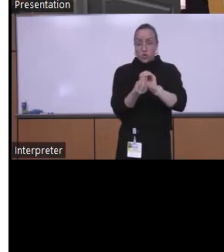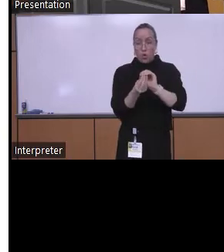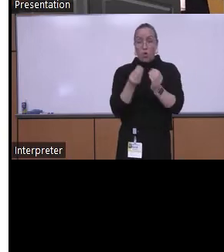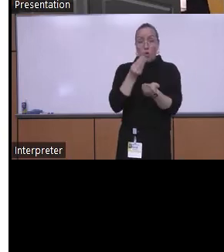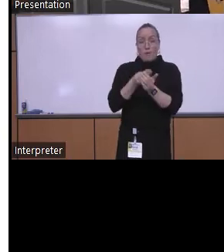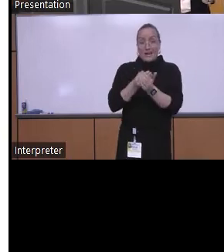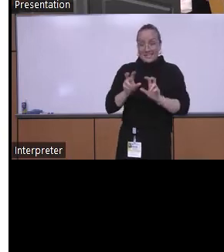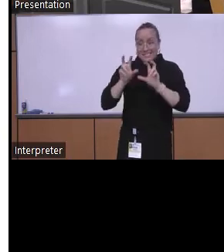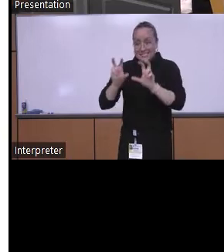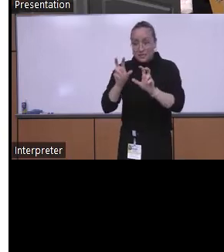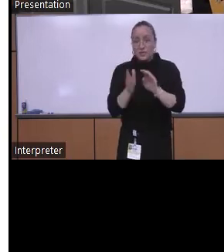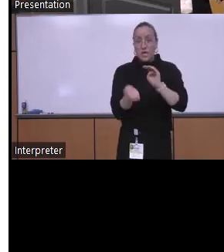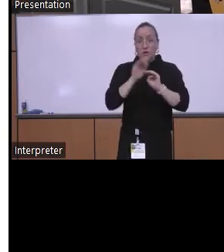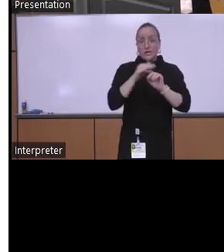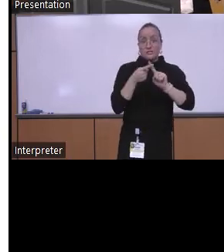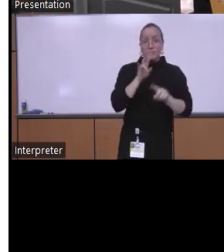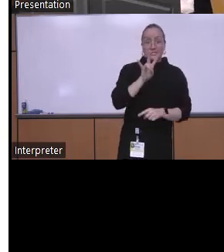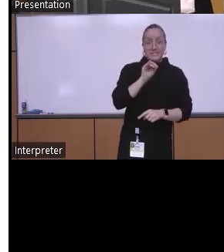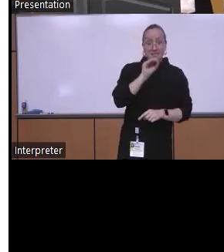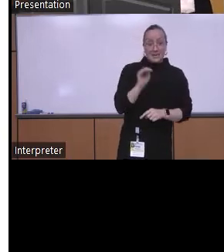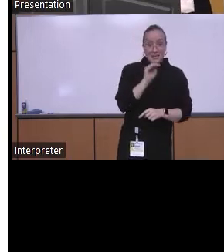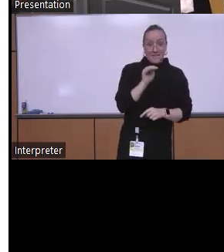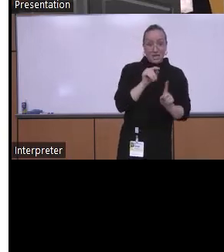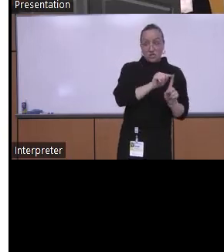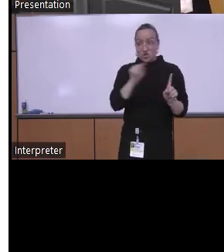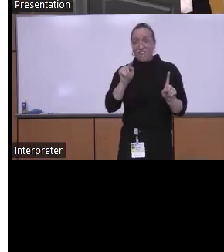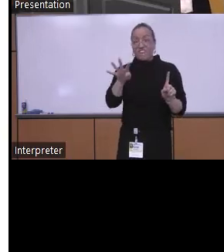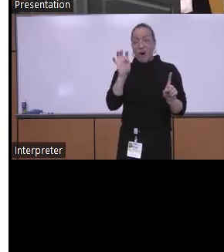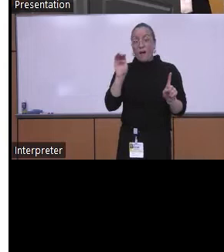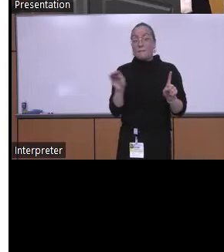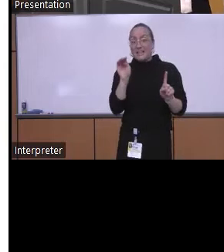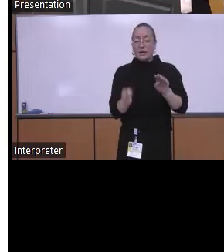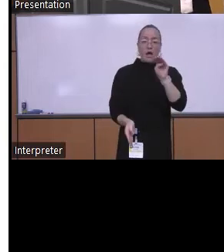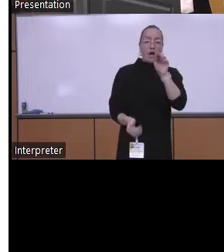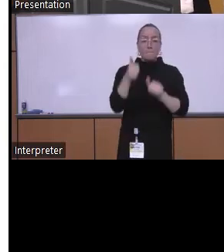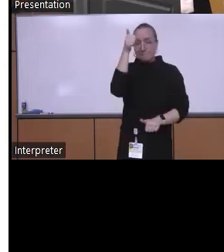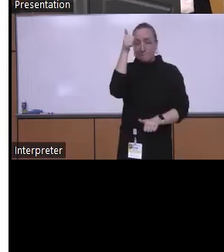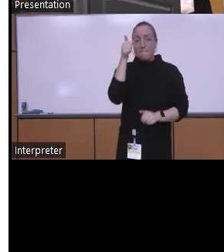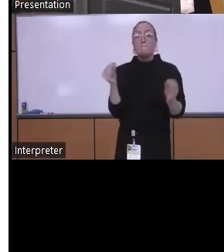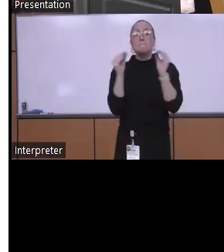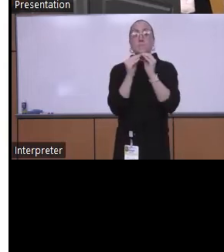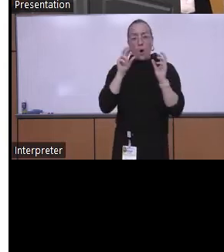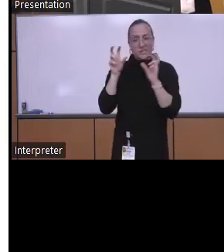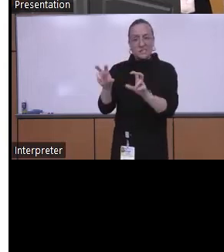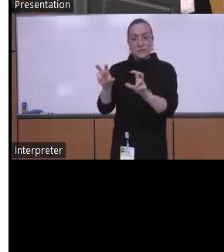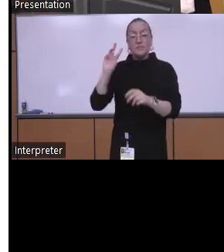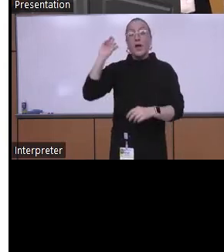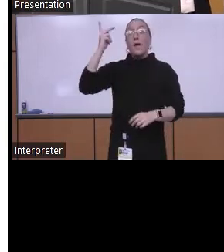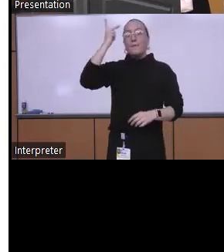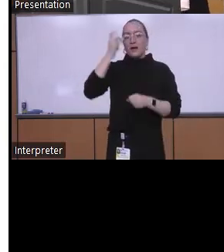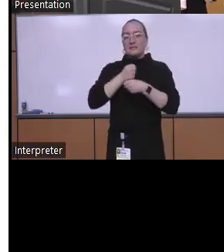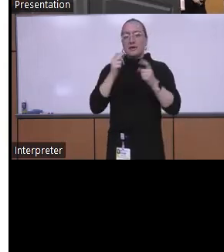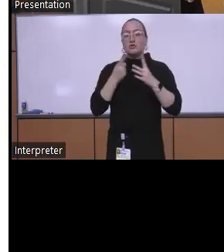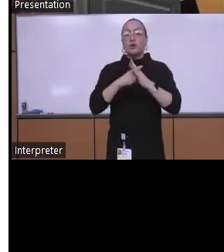foster care increased from 70 million to nearly 400 million. Suddenly, policymakers were paying